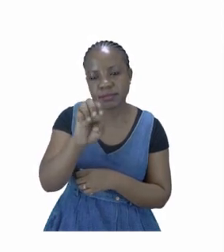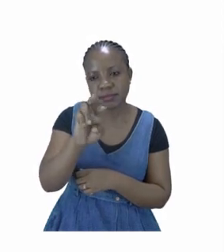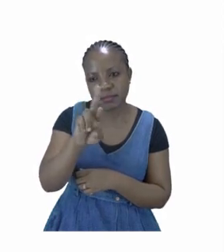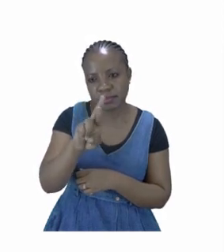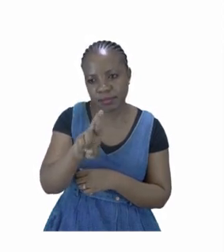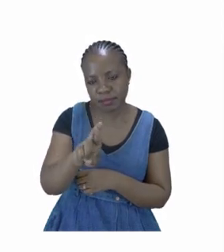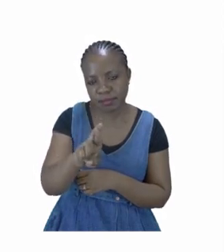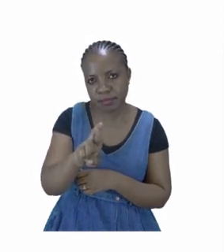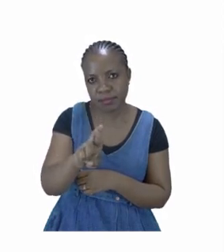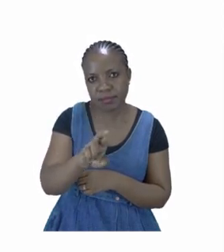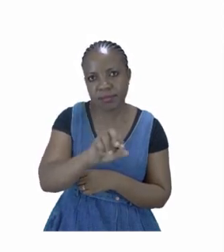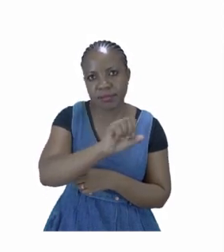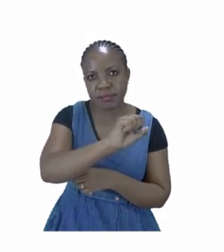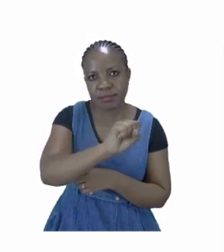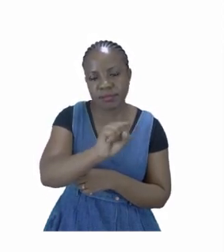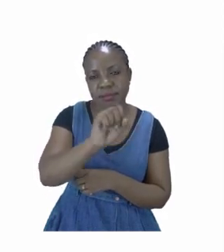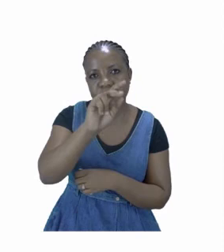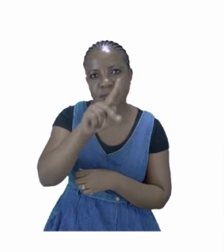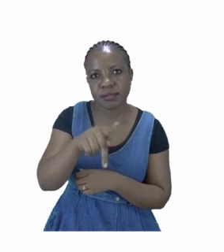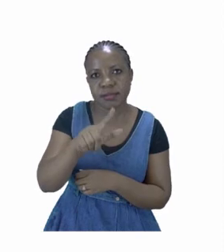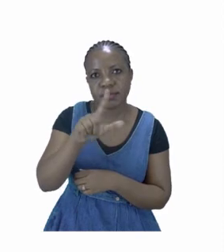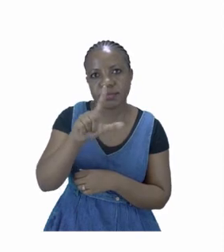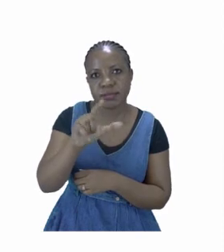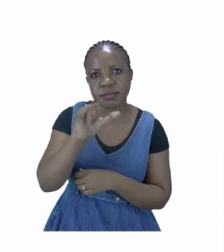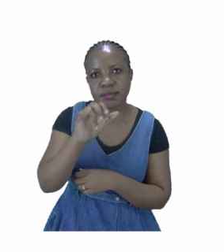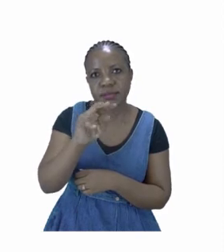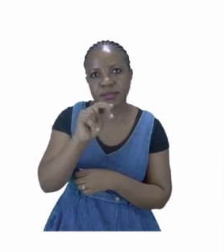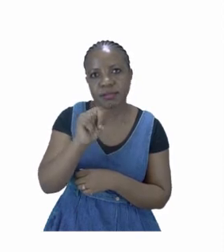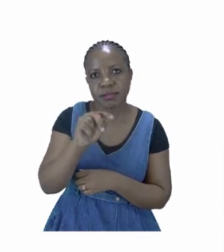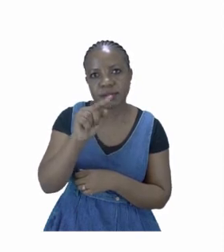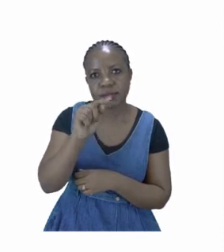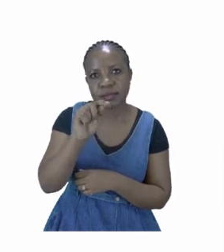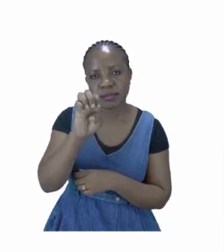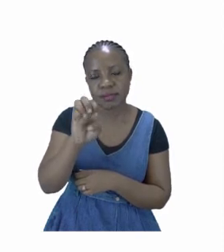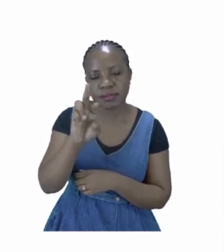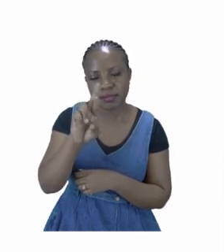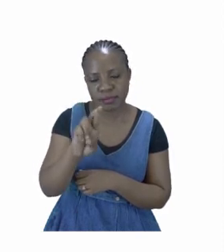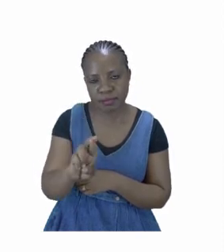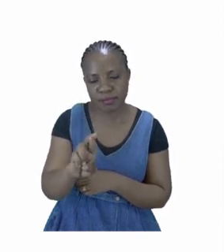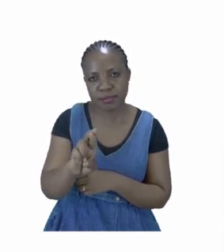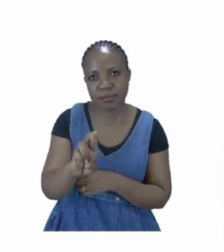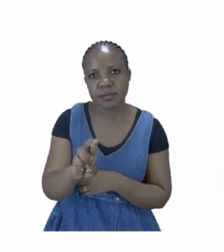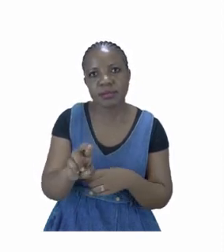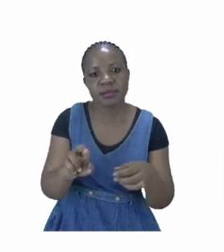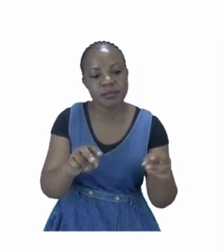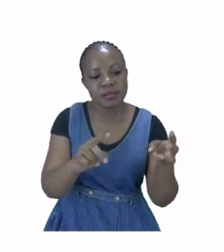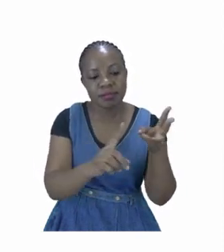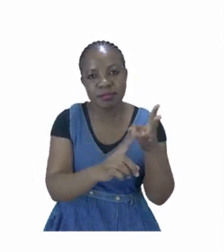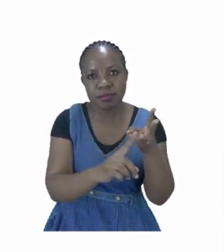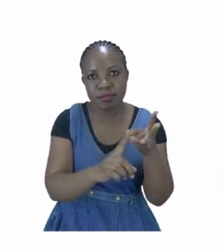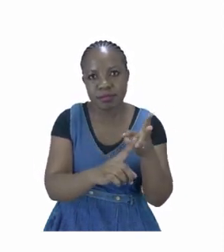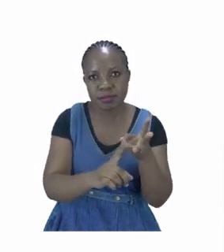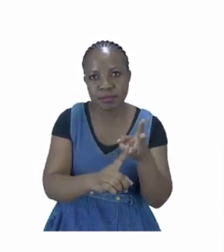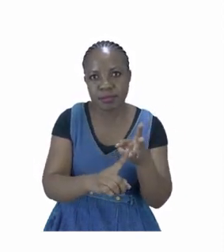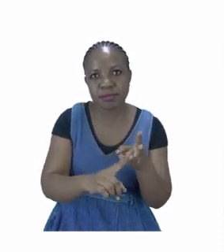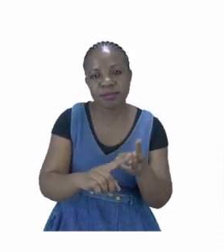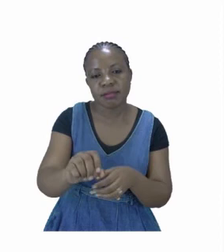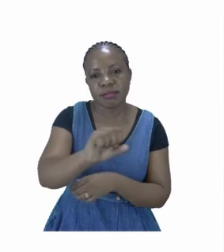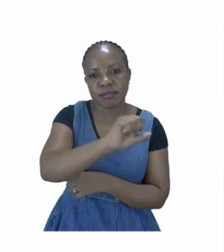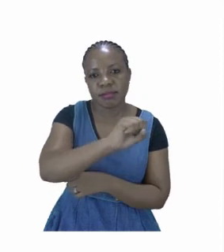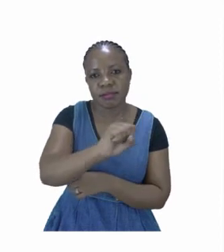splinter, splinter. And then we have the word